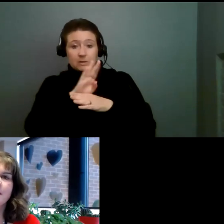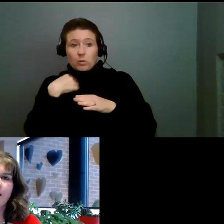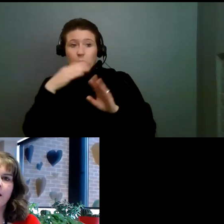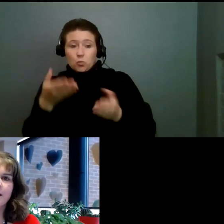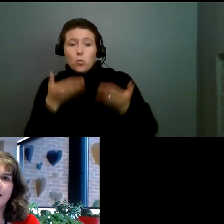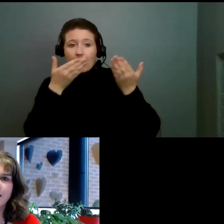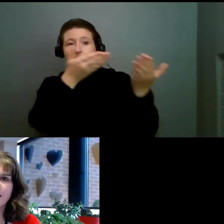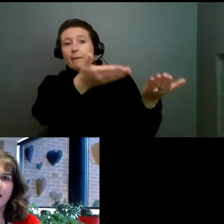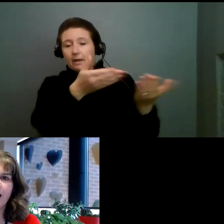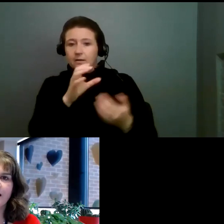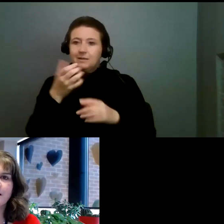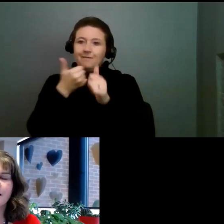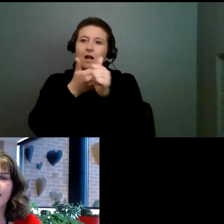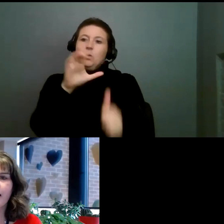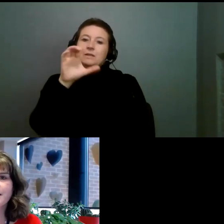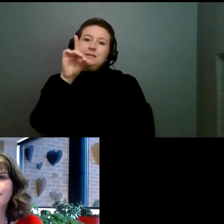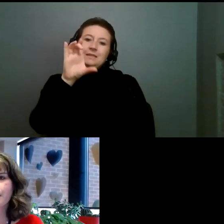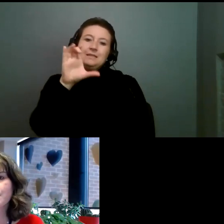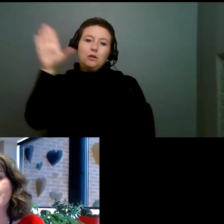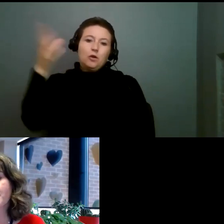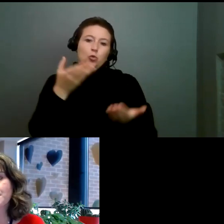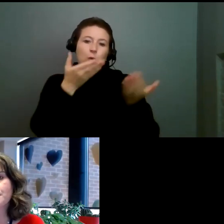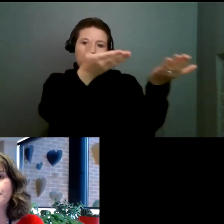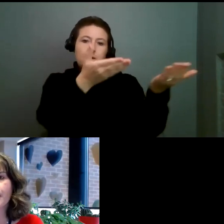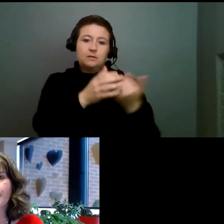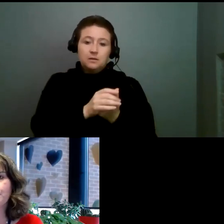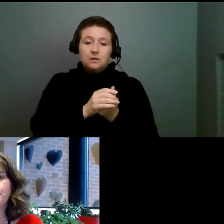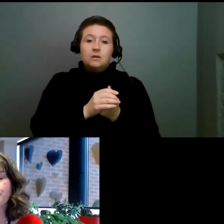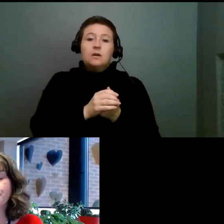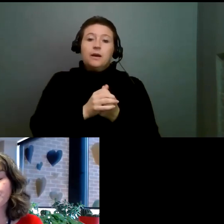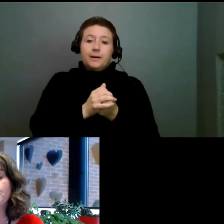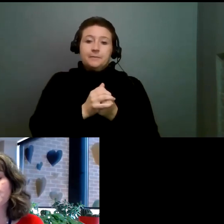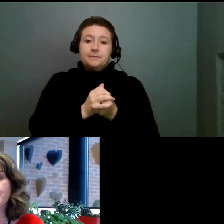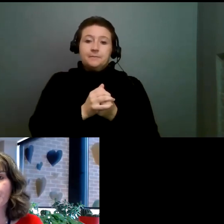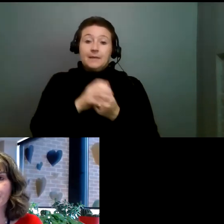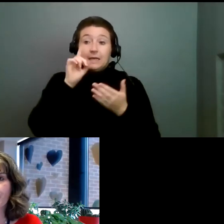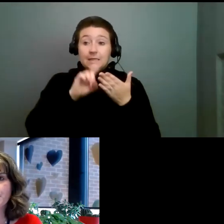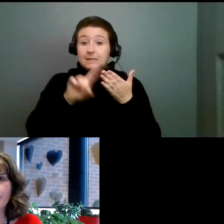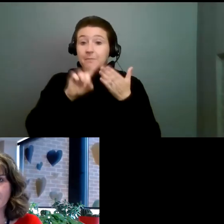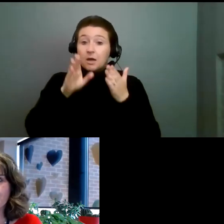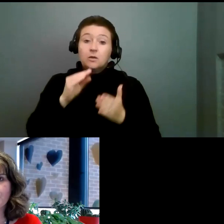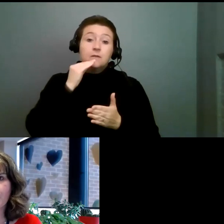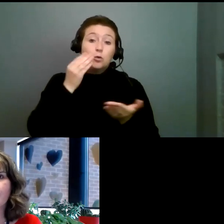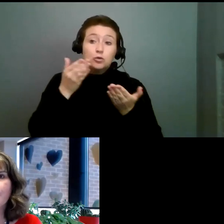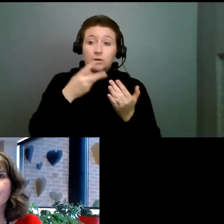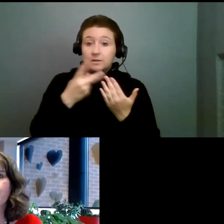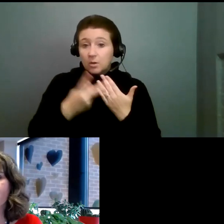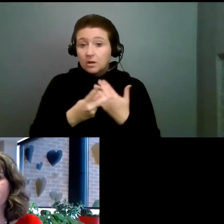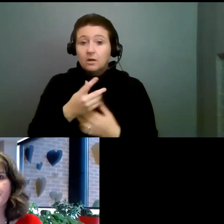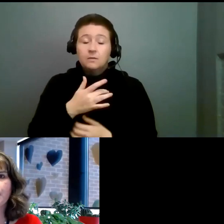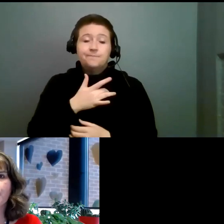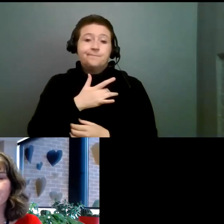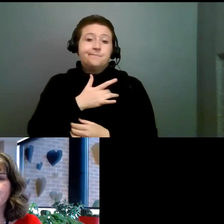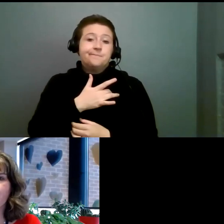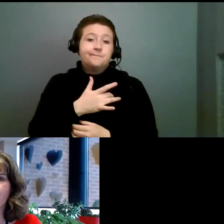recommendations, the CDC guidance. As inspectors of food service programs, they're usually